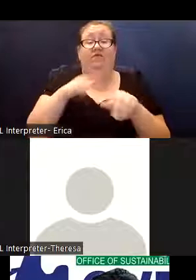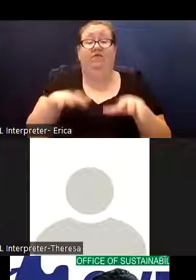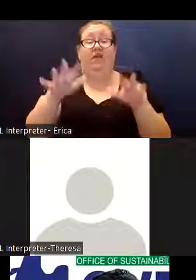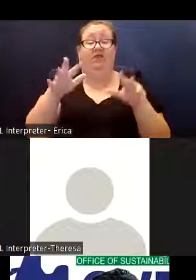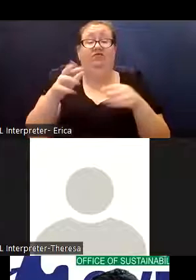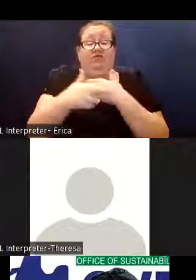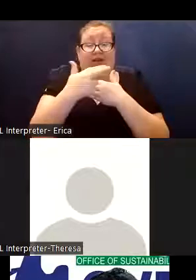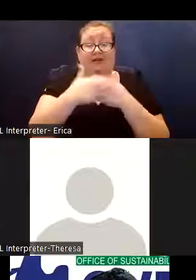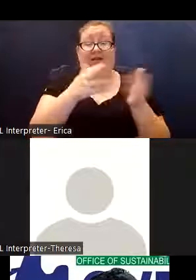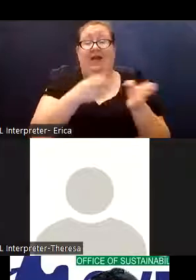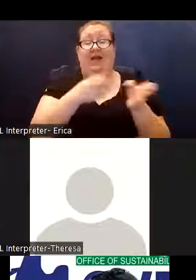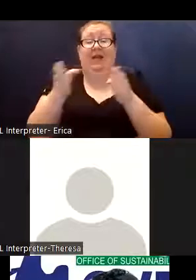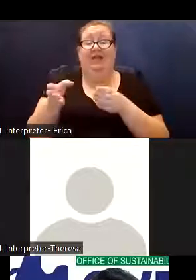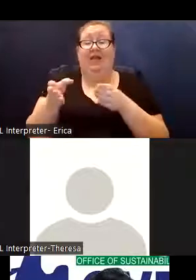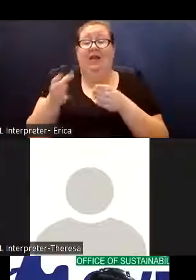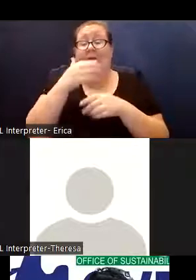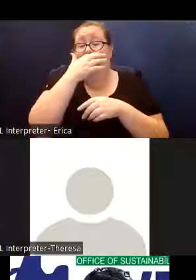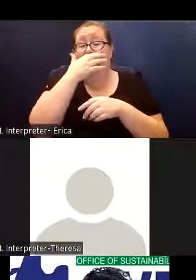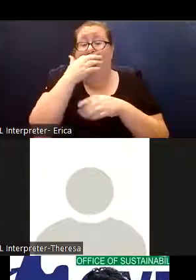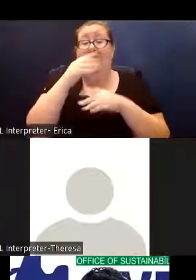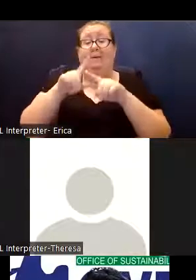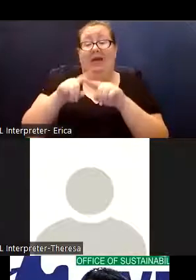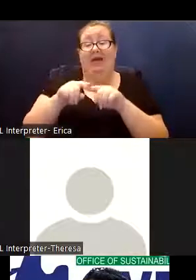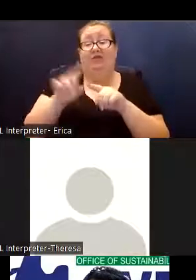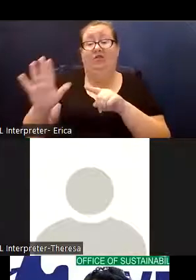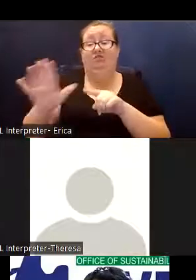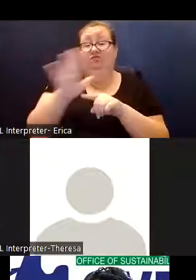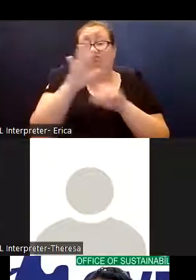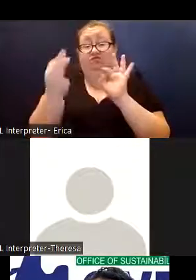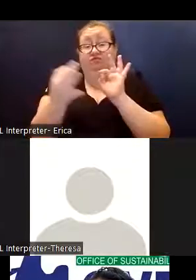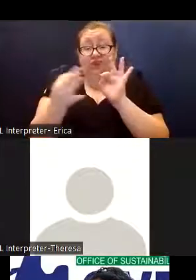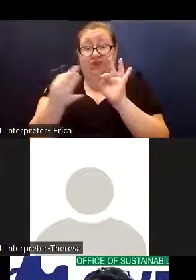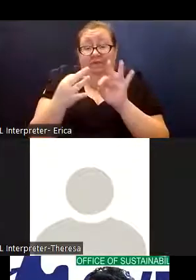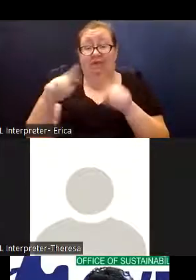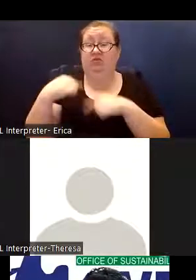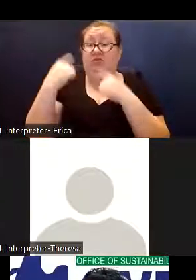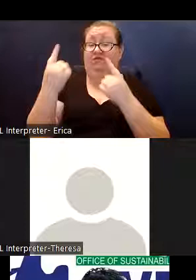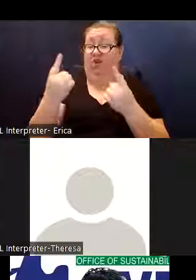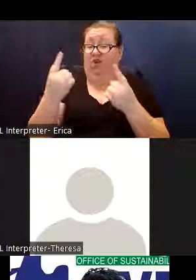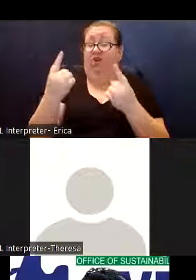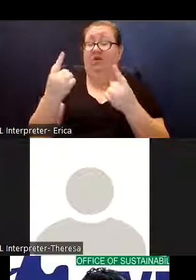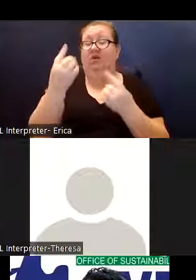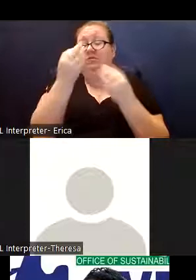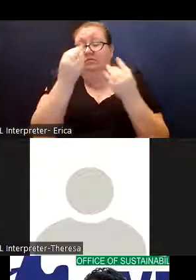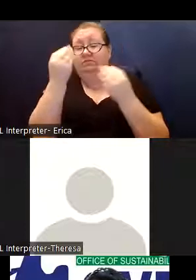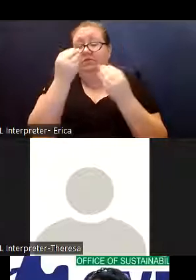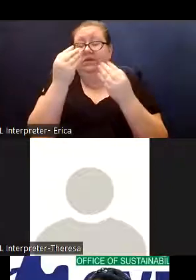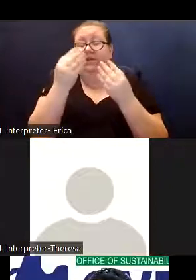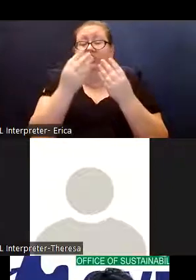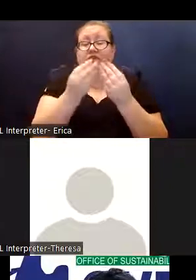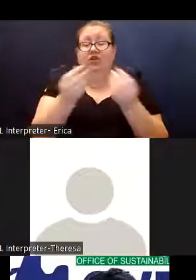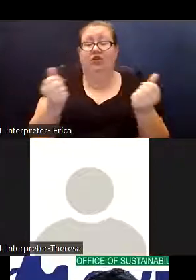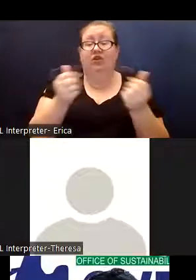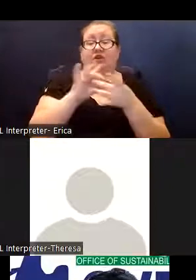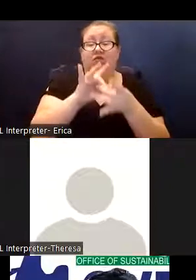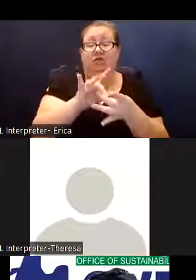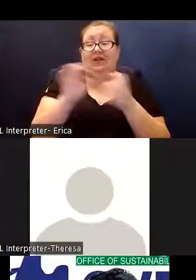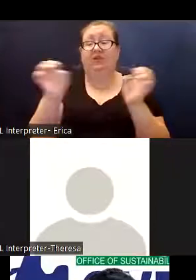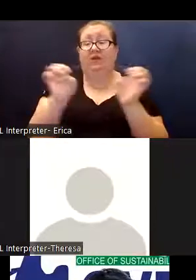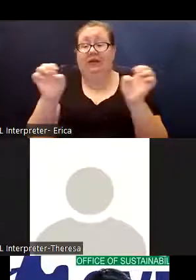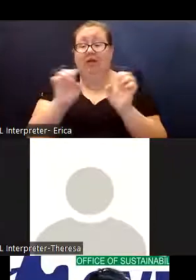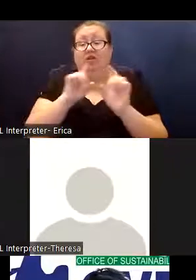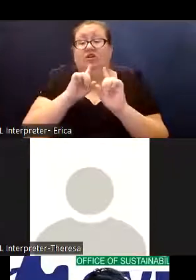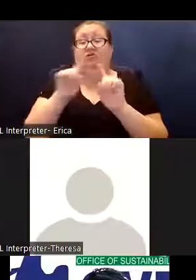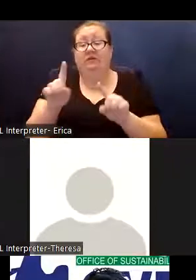And last but not least, and based on the feedback that we've heard from you so far, we're also looking at solutions that are related to emergency response and